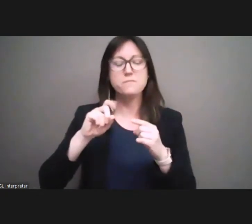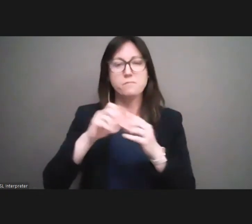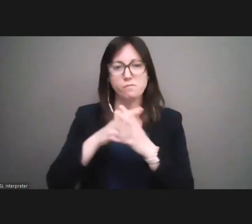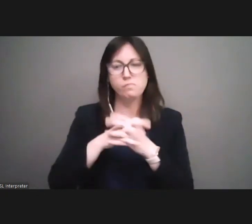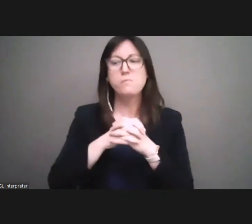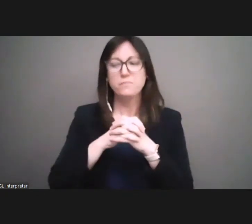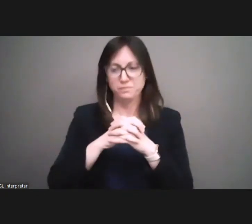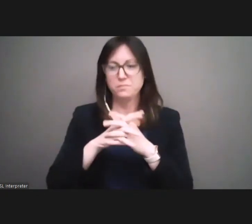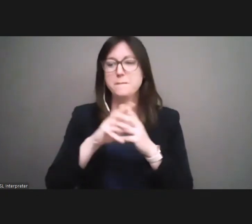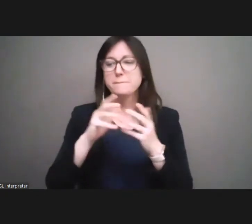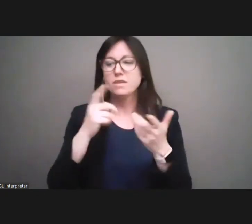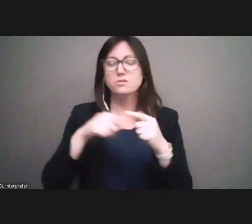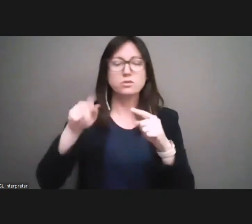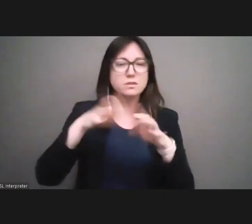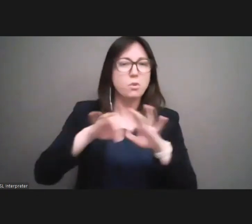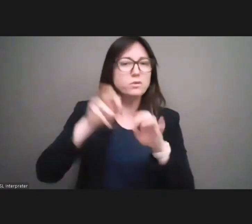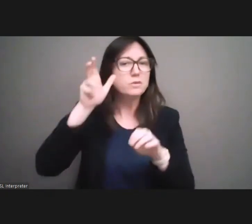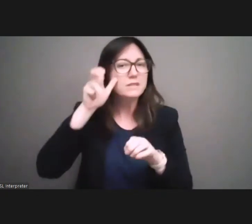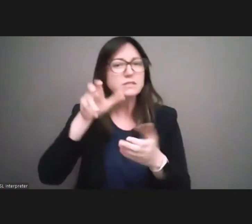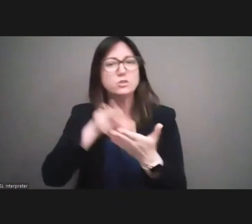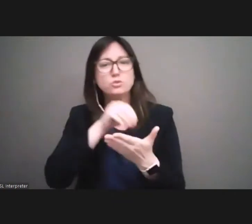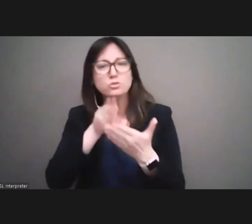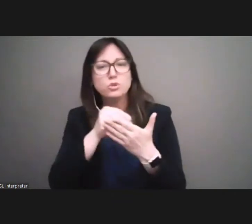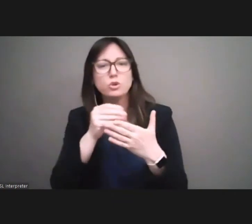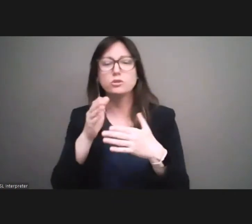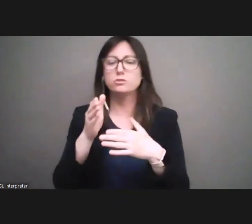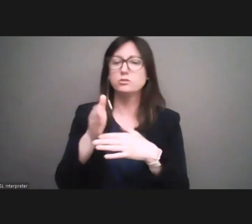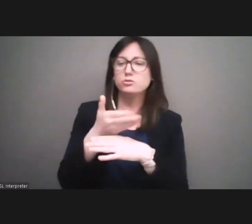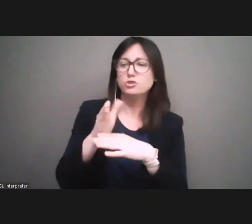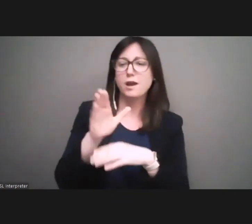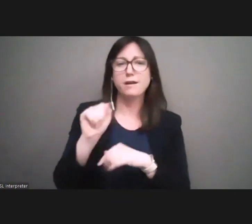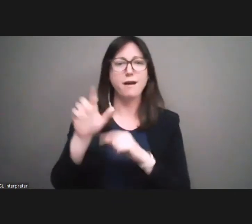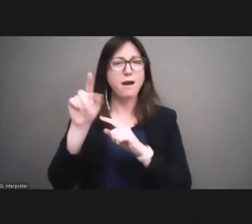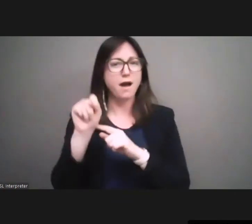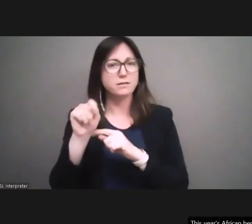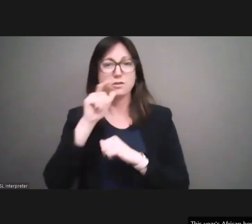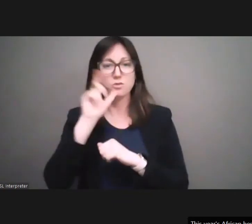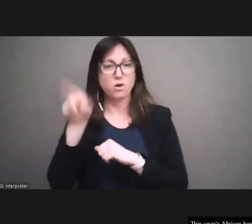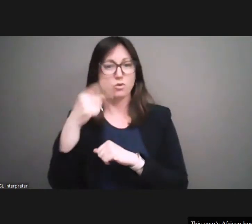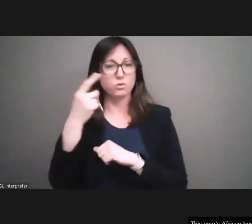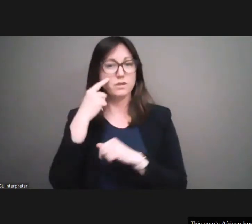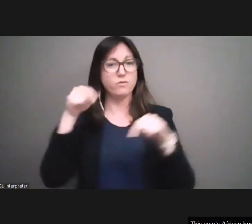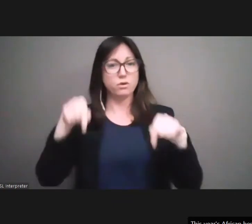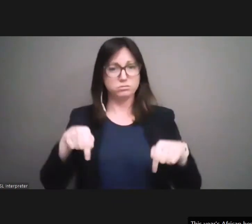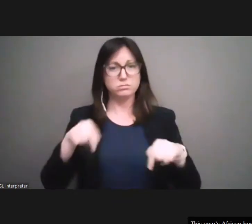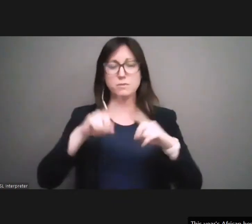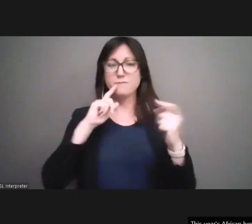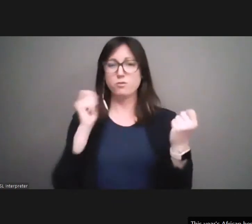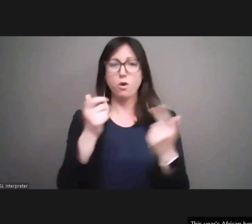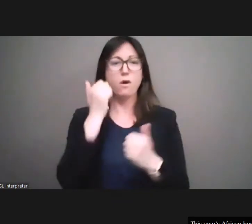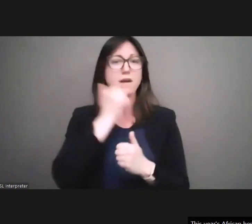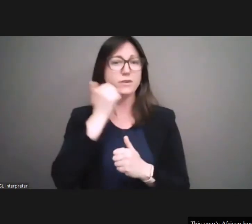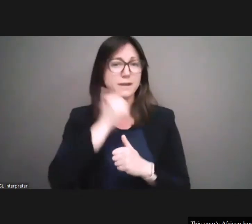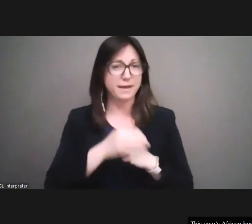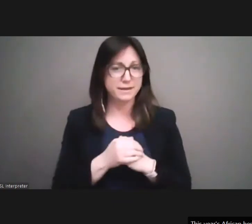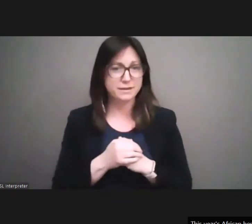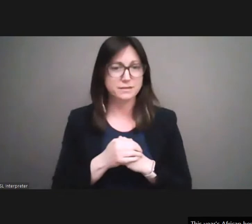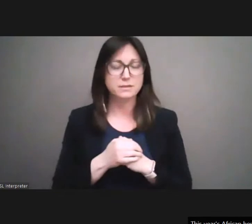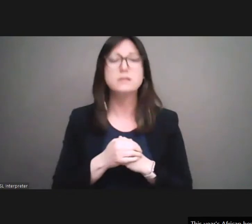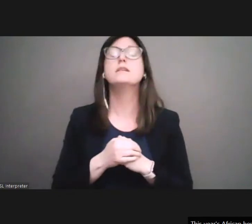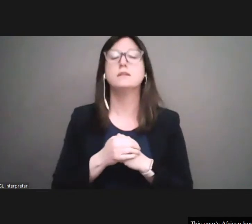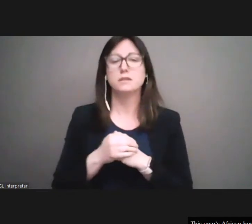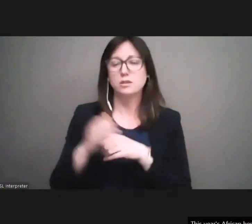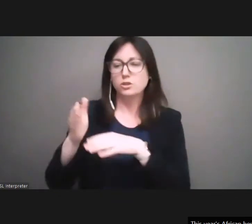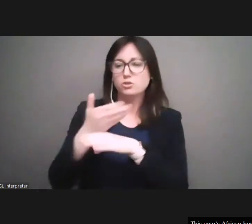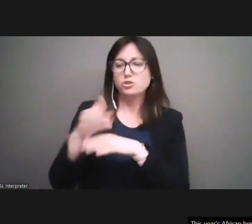Matters, Listen, Learn, Share, Act, a theme not only for that month, but for every day. Our shared history